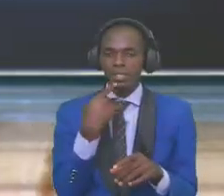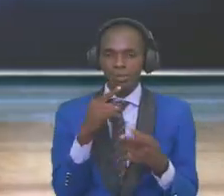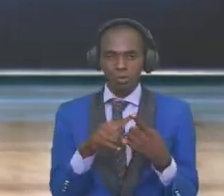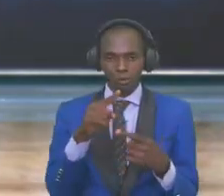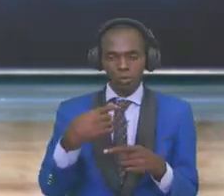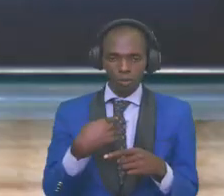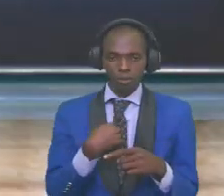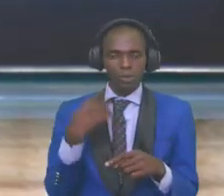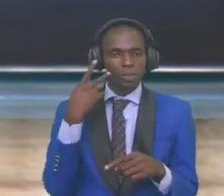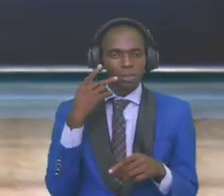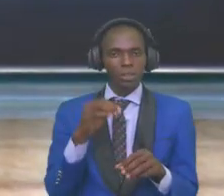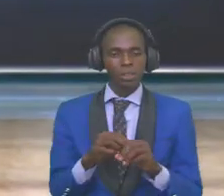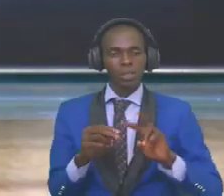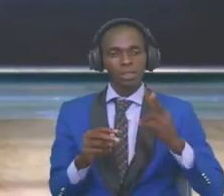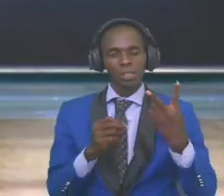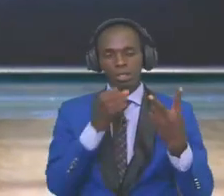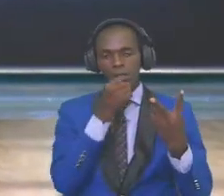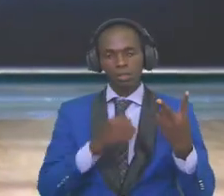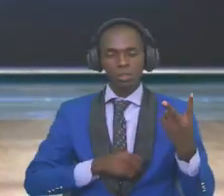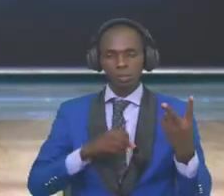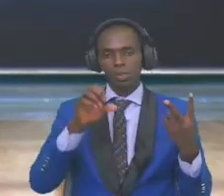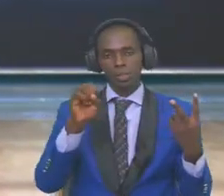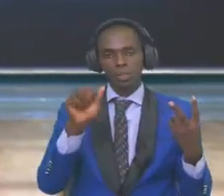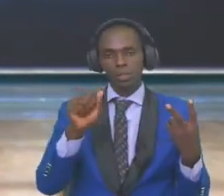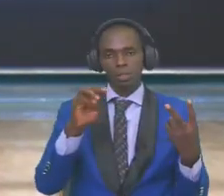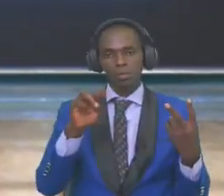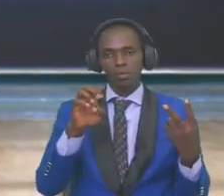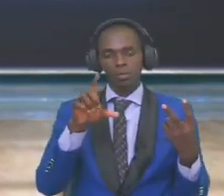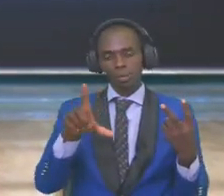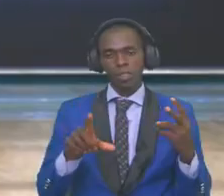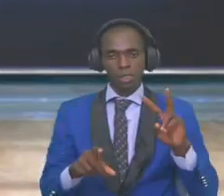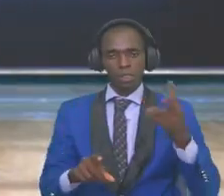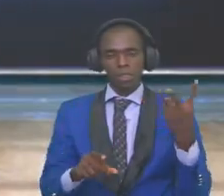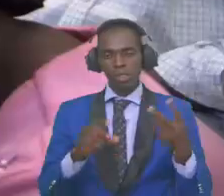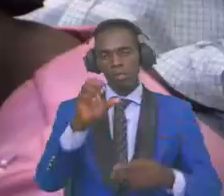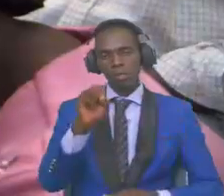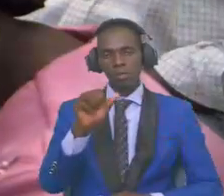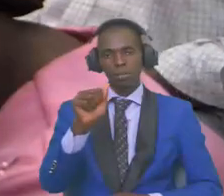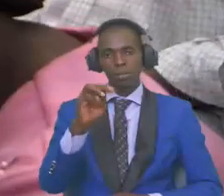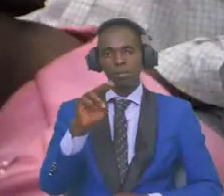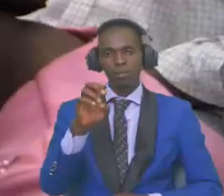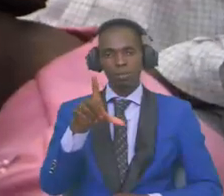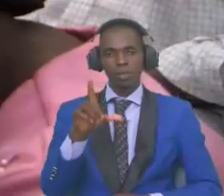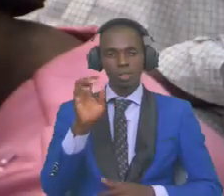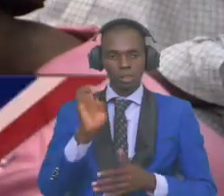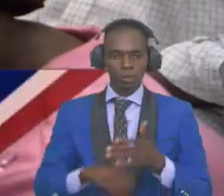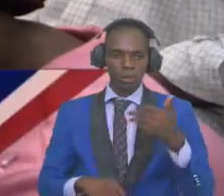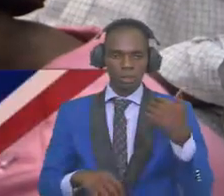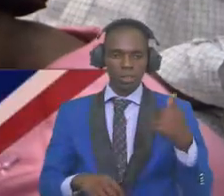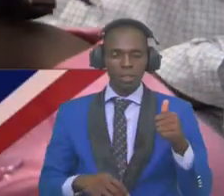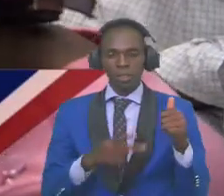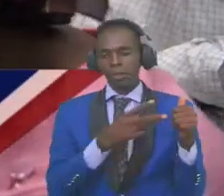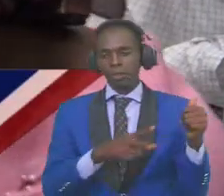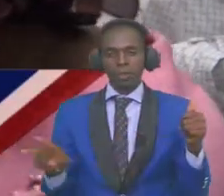2 Samuel chapter 10, verse 12. 2 Samuel chapter 10,